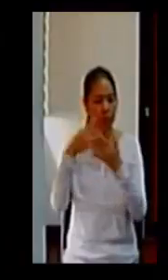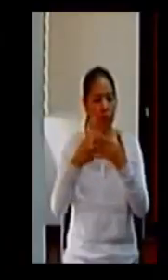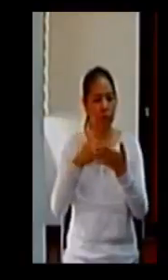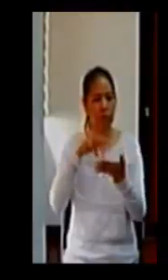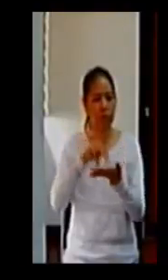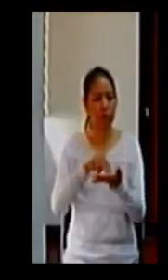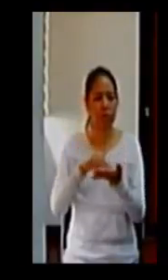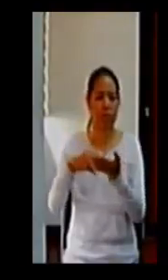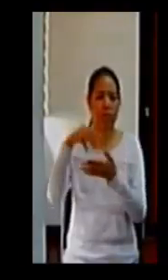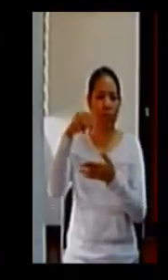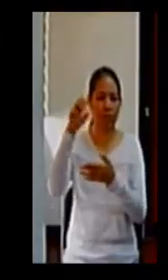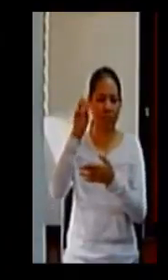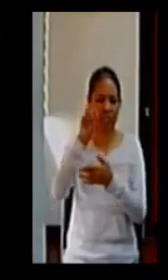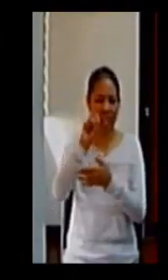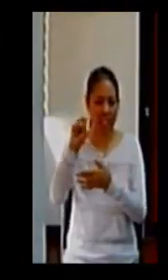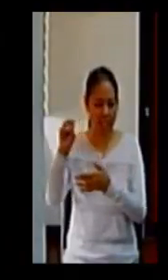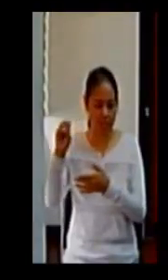S.